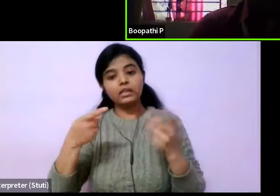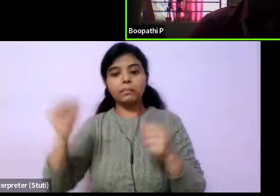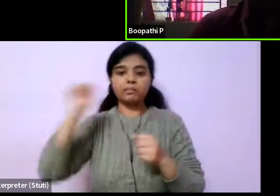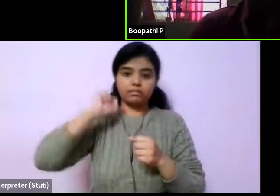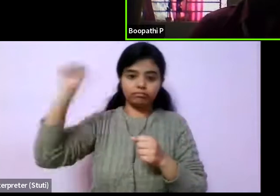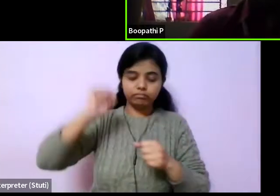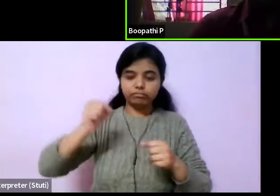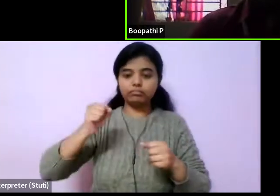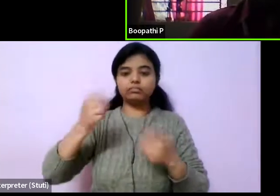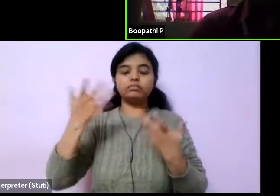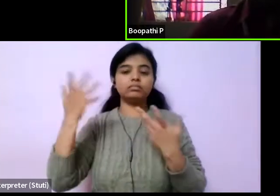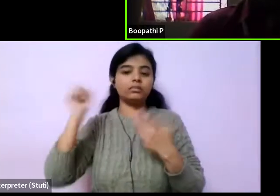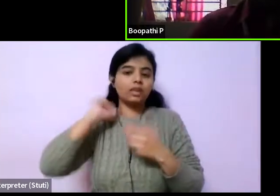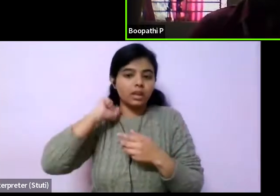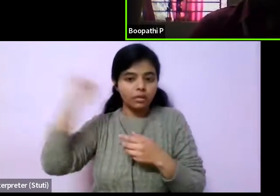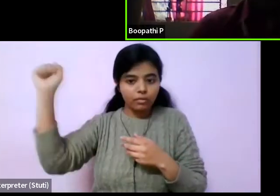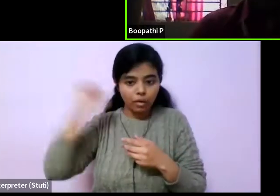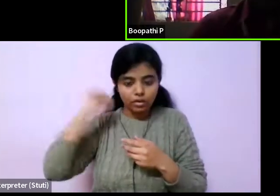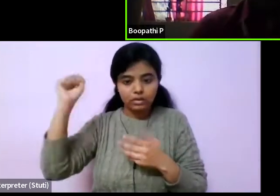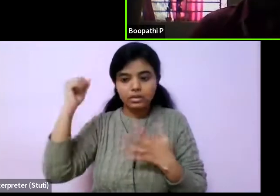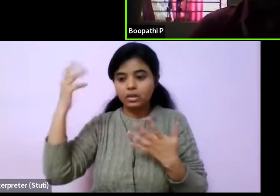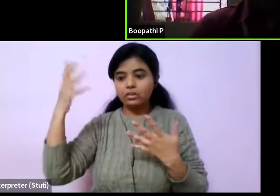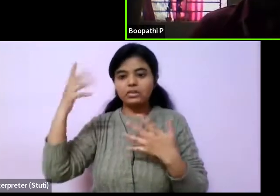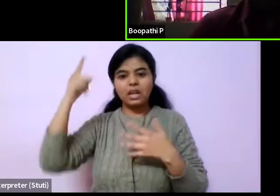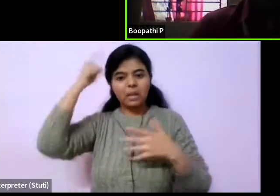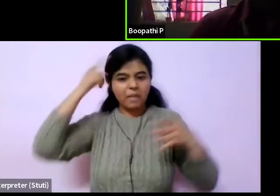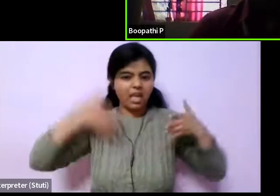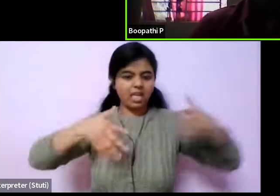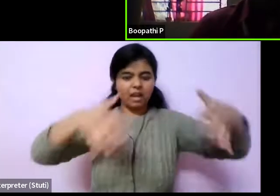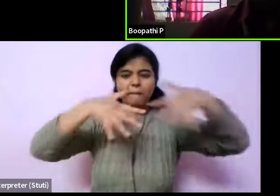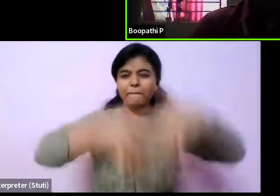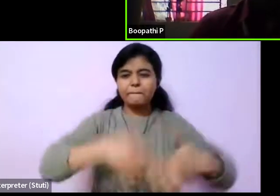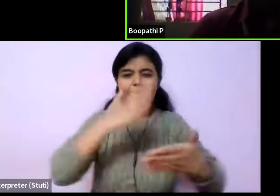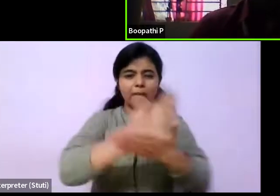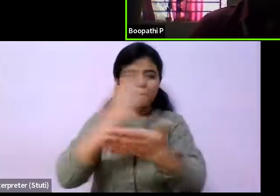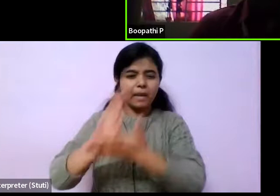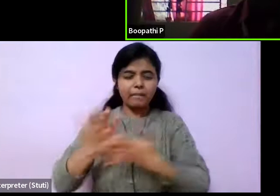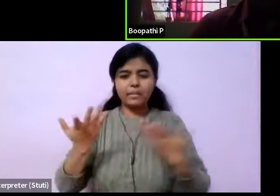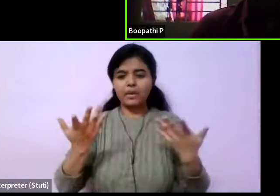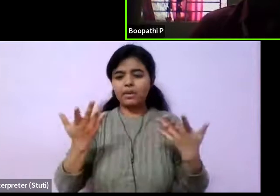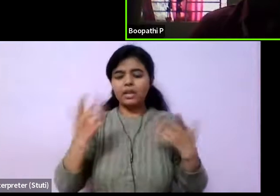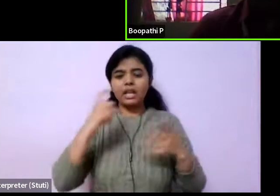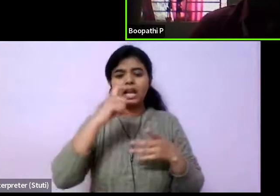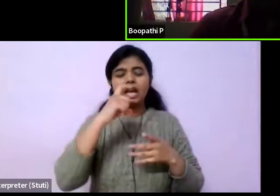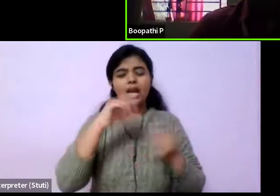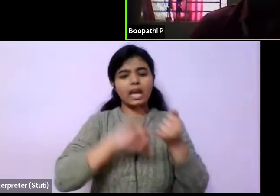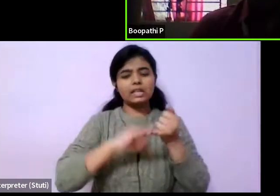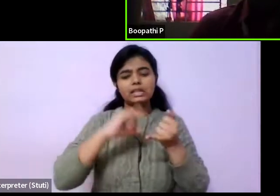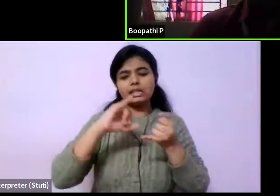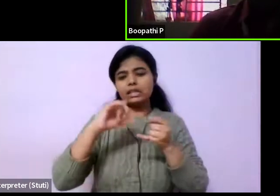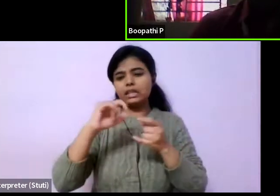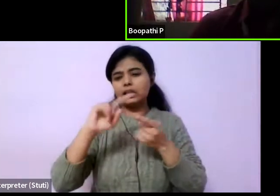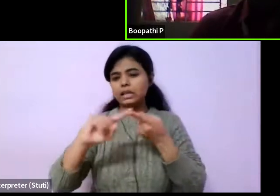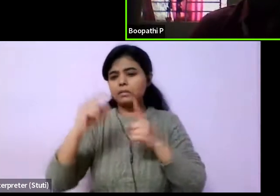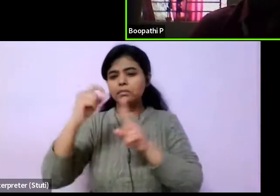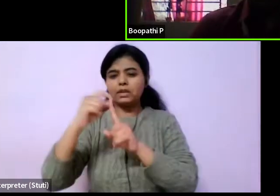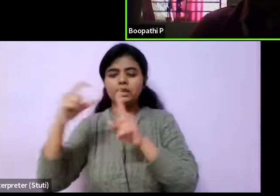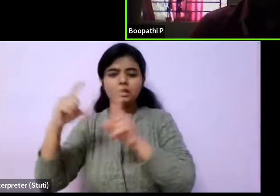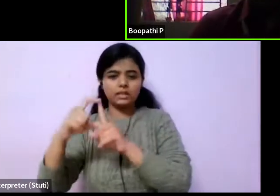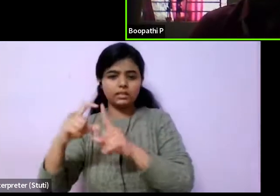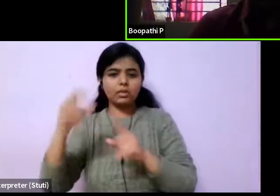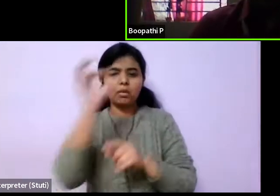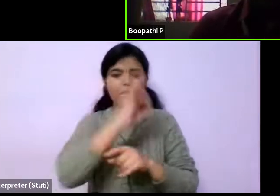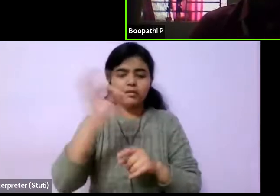in the true sense of the term. I think it is like blocking the roads, occupying the SCPD office, the hunger strike and all these